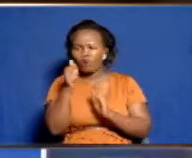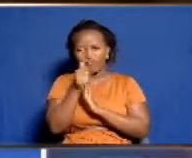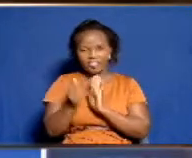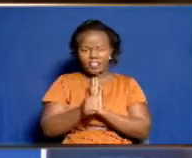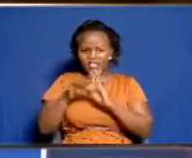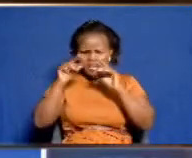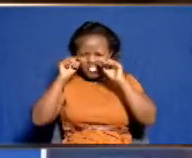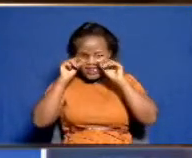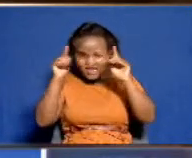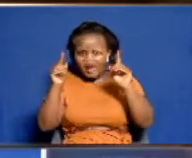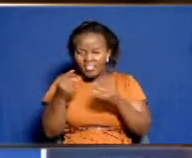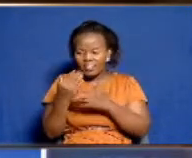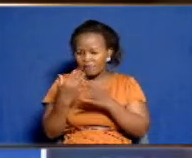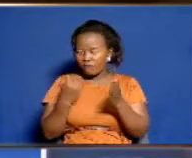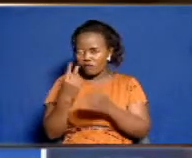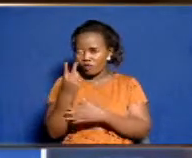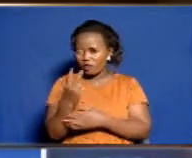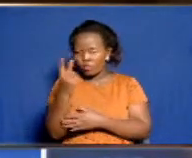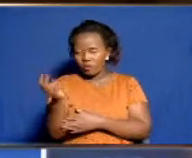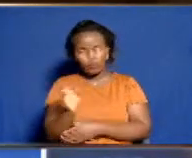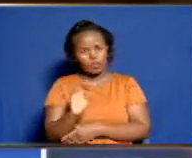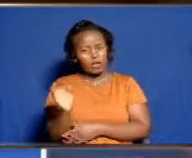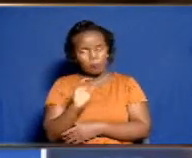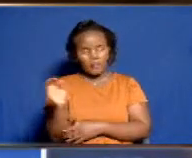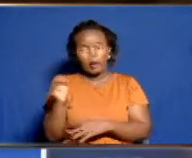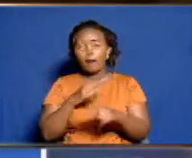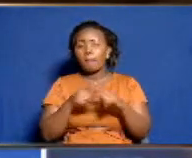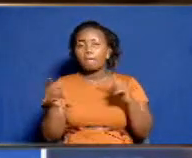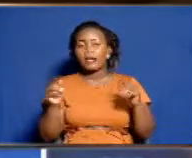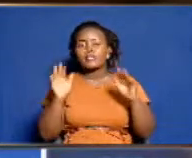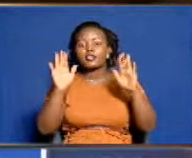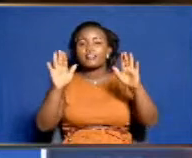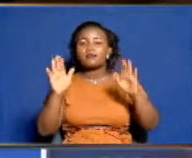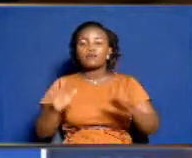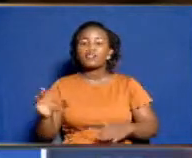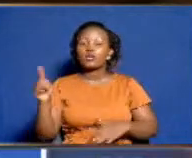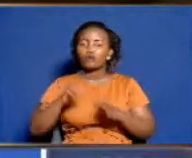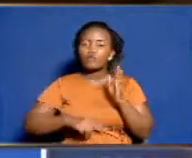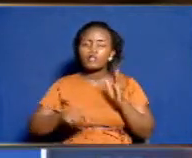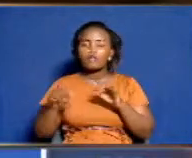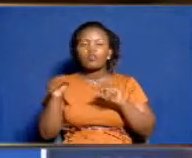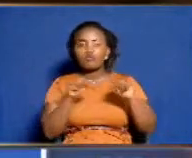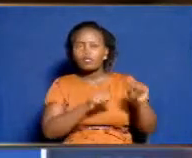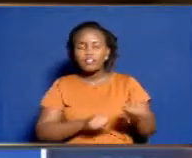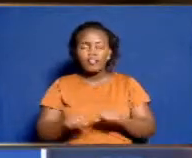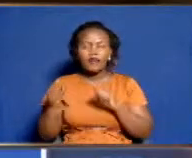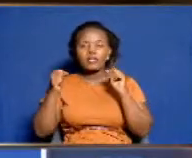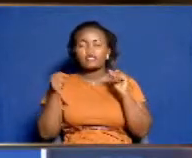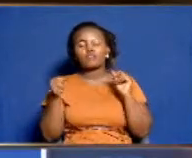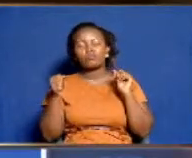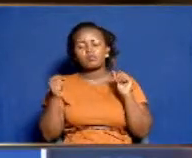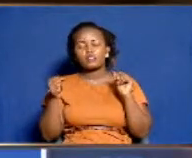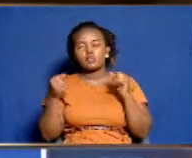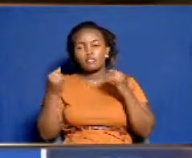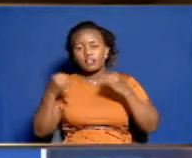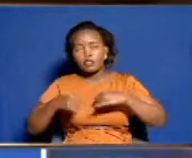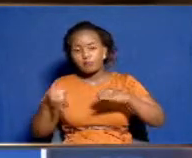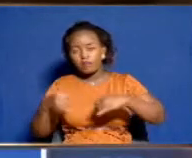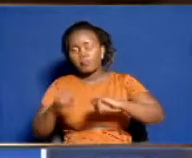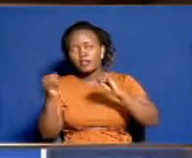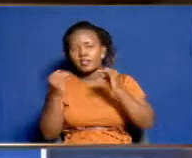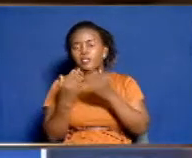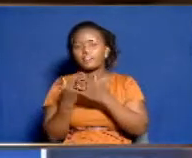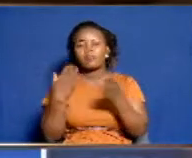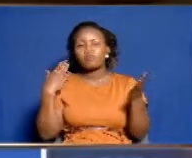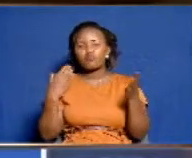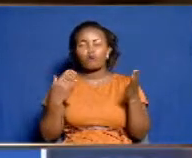by 2022. It is therefore important for the strategies that will be implemented beyond 2022, notably